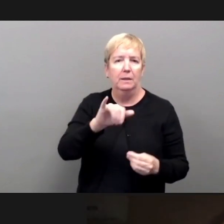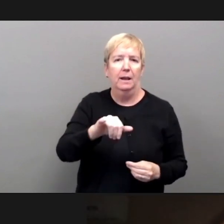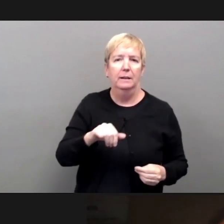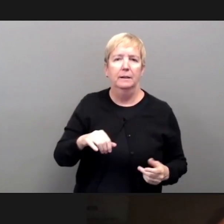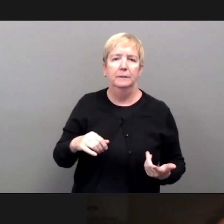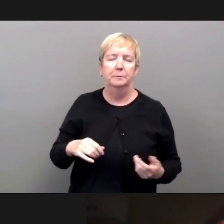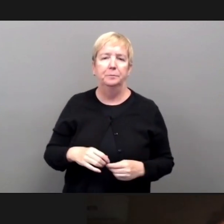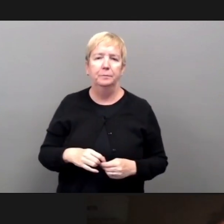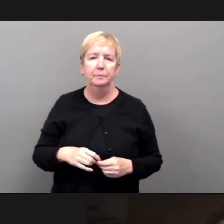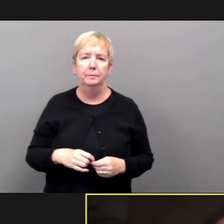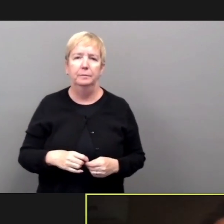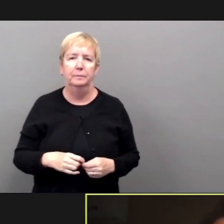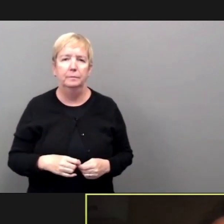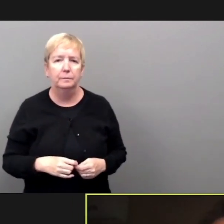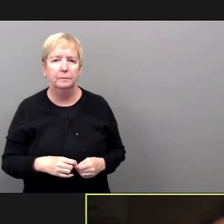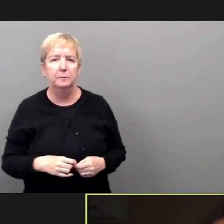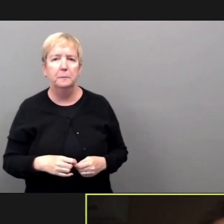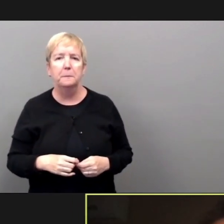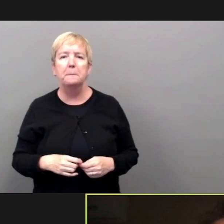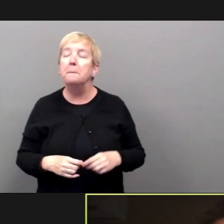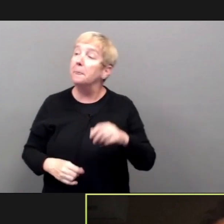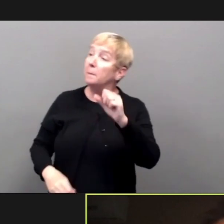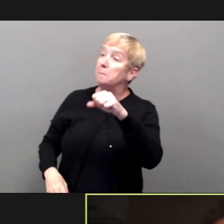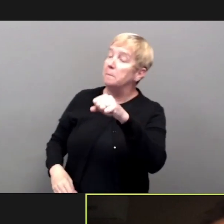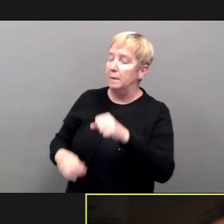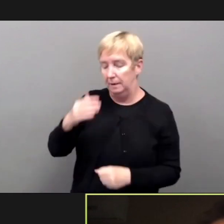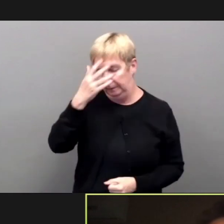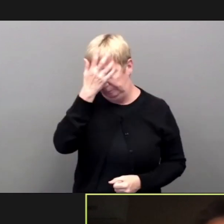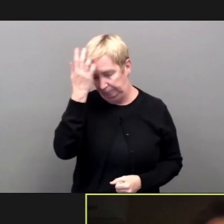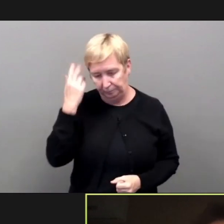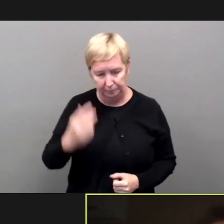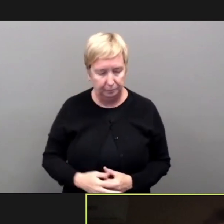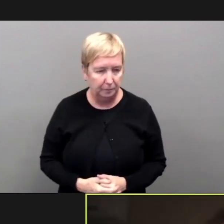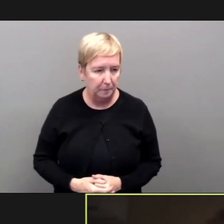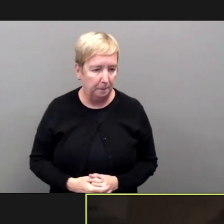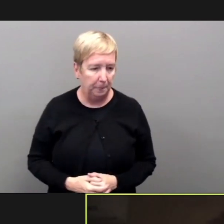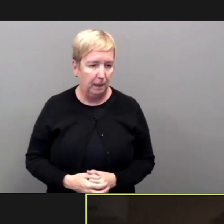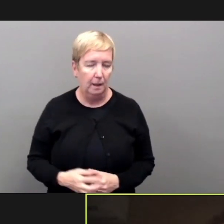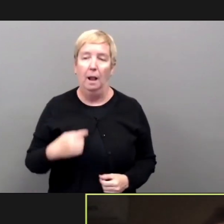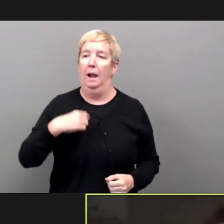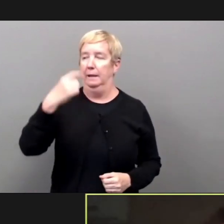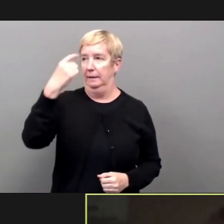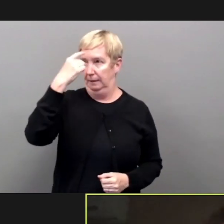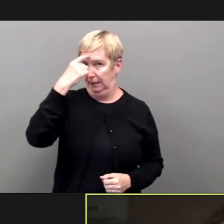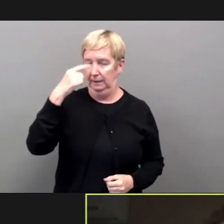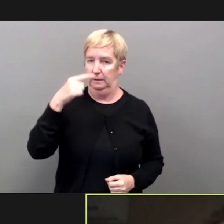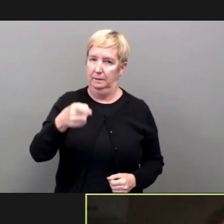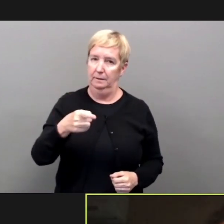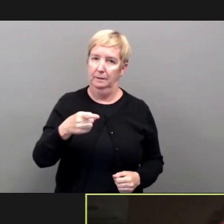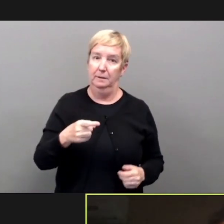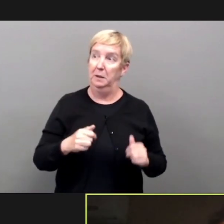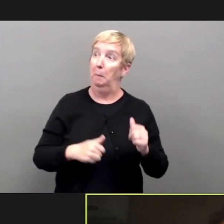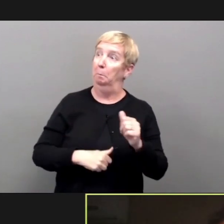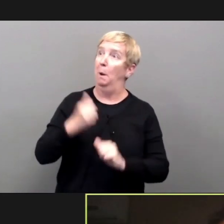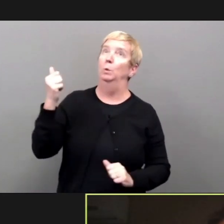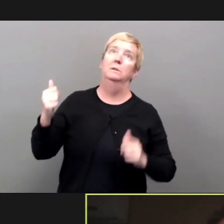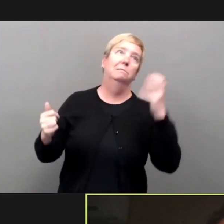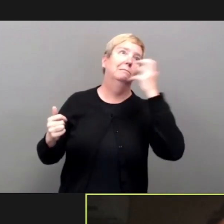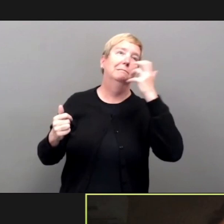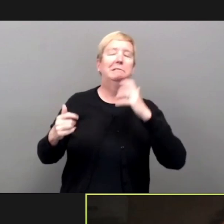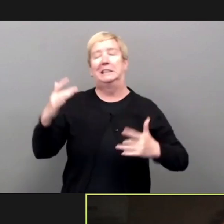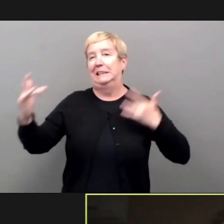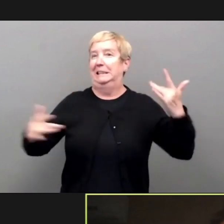being available? Yeah, I think it's, to me, this is like the most exciting thing for